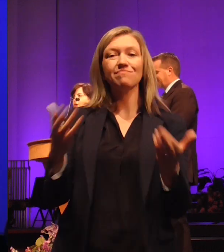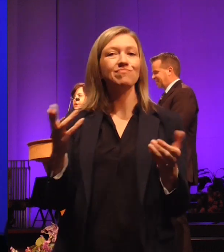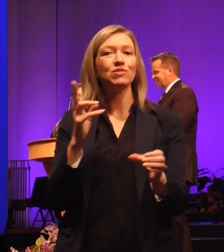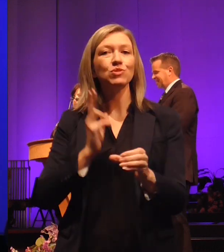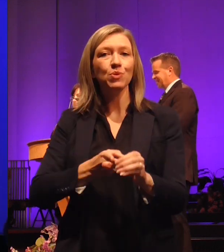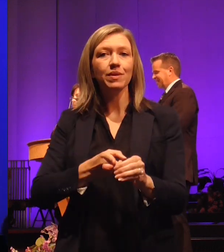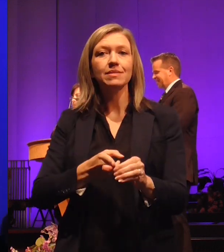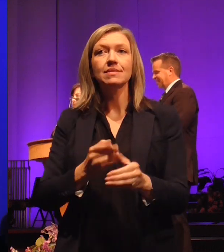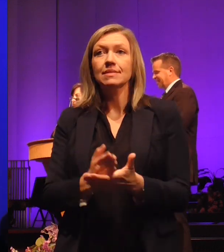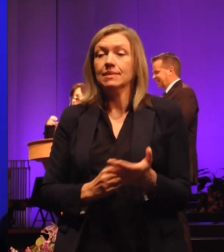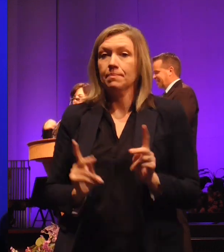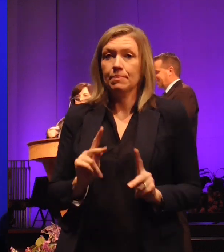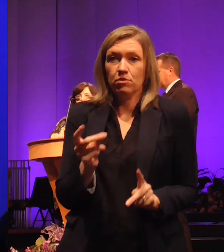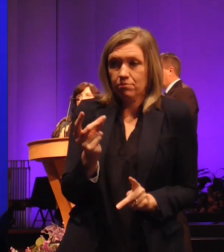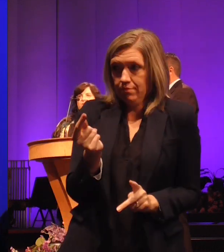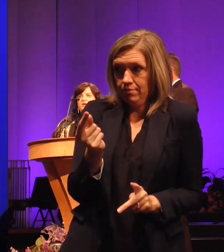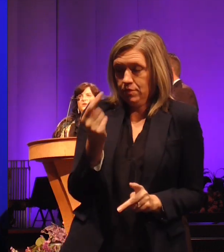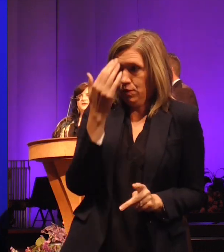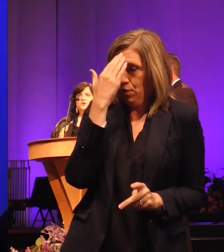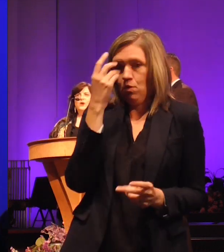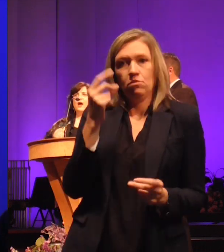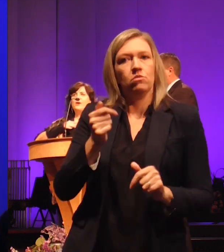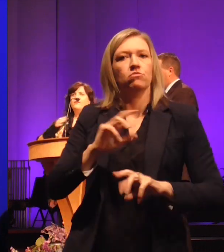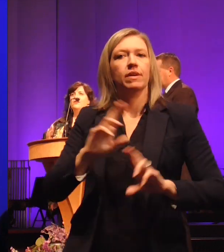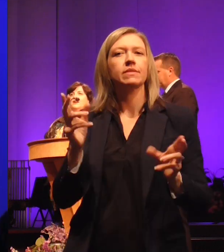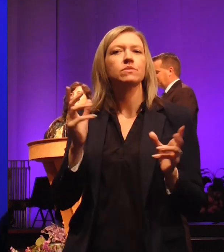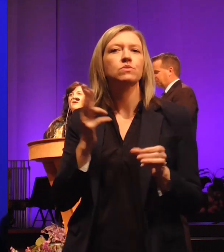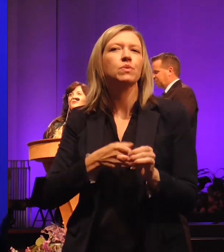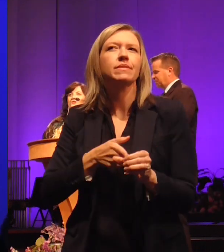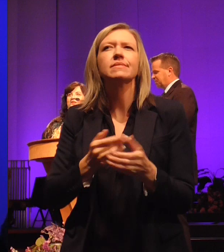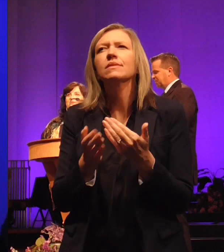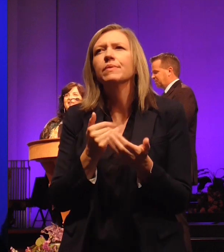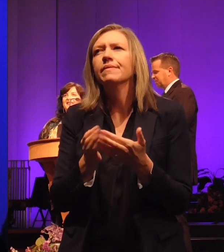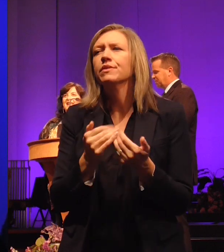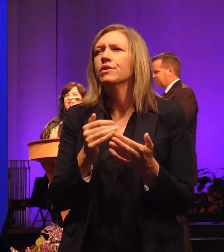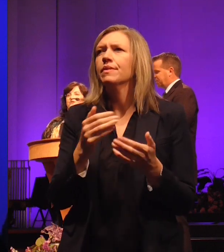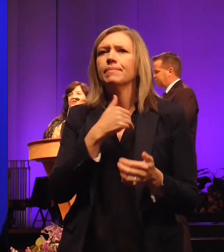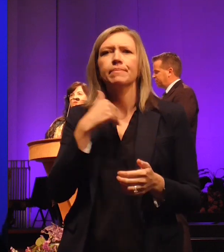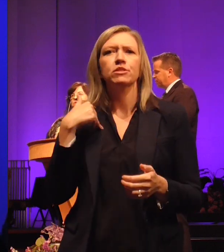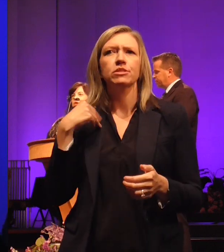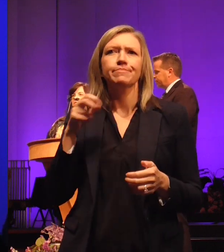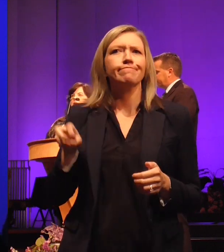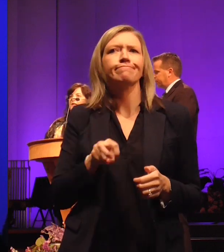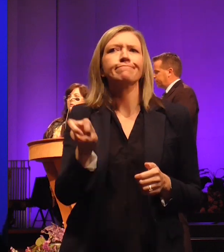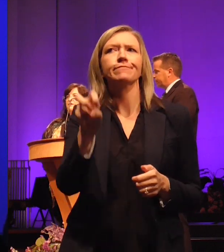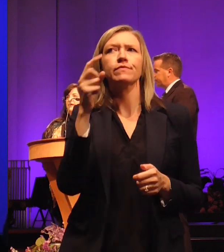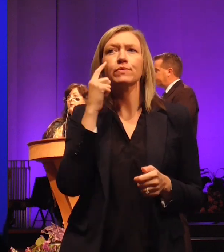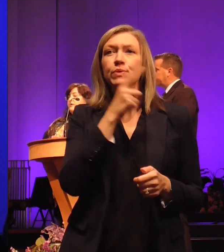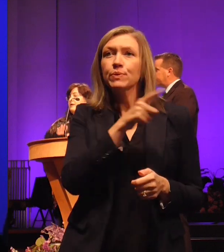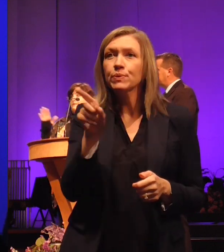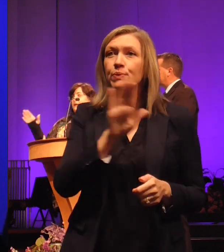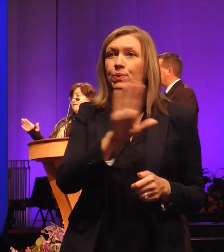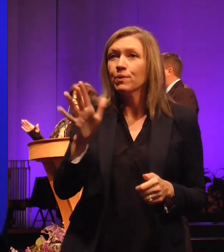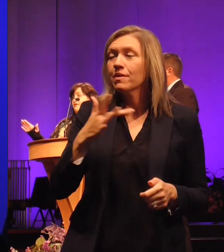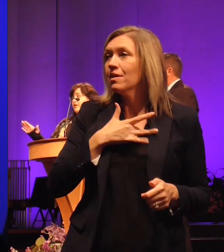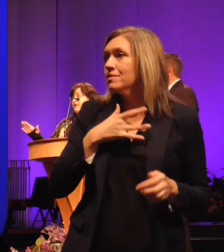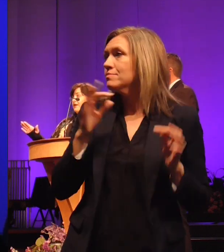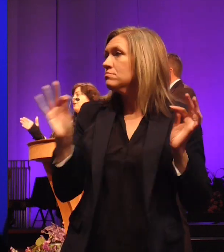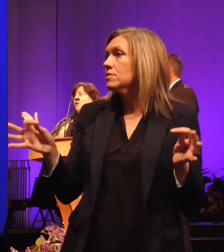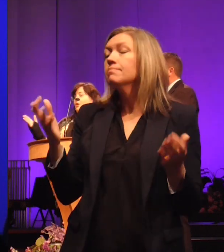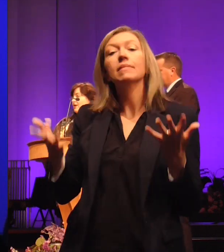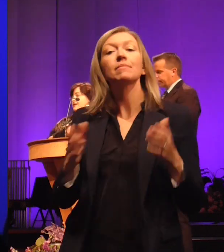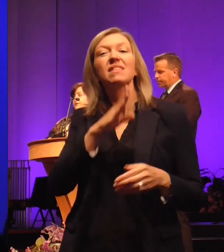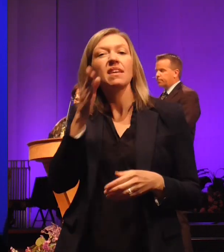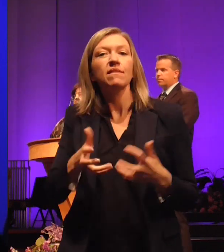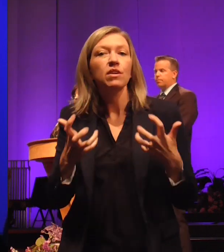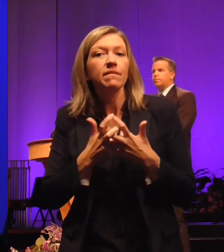in know that this is their place and they're ready to join right away. So however membership lands for you in your heart, it's perfect. Whether it is never a